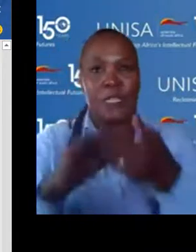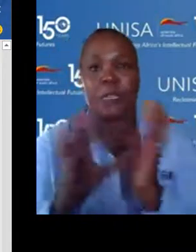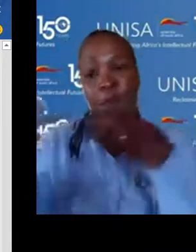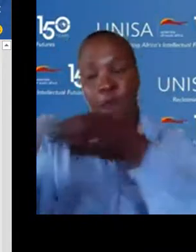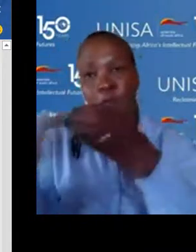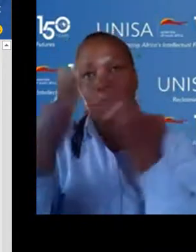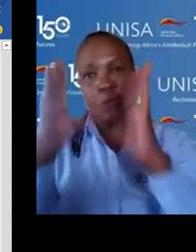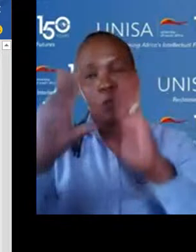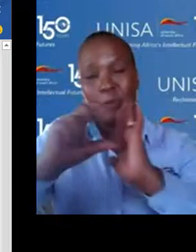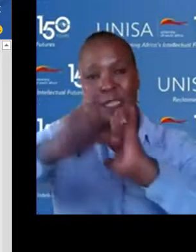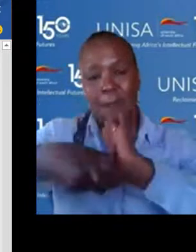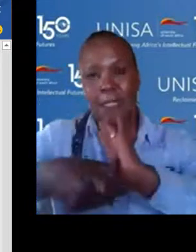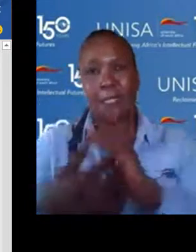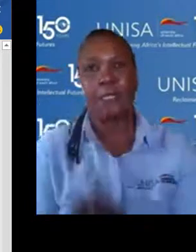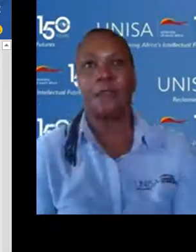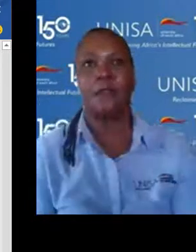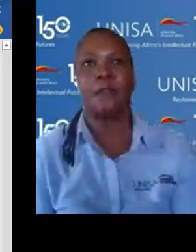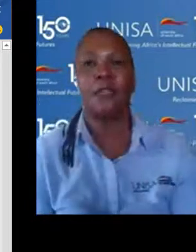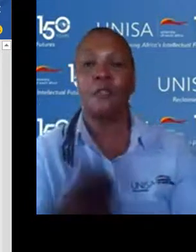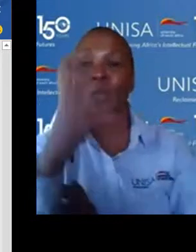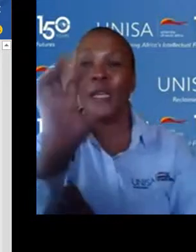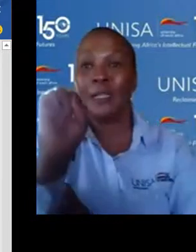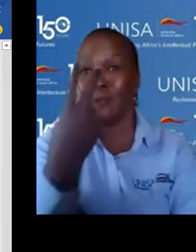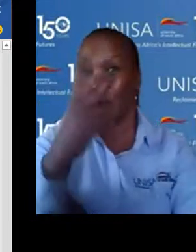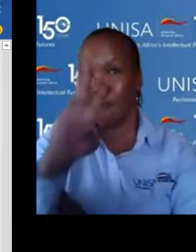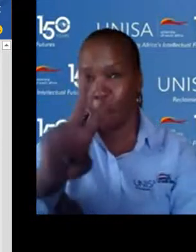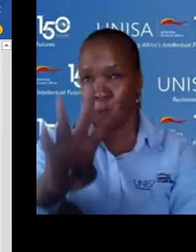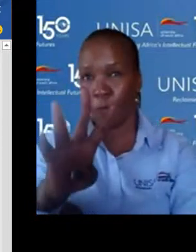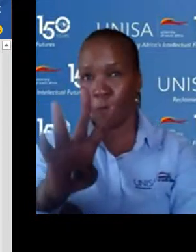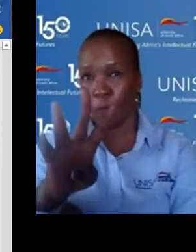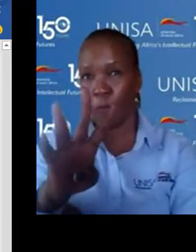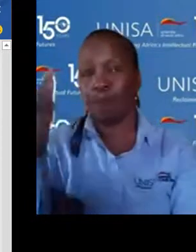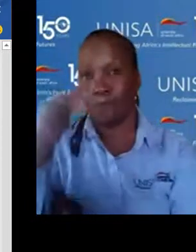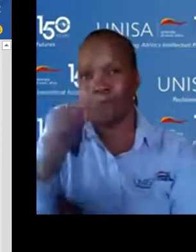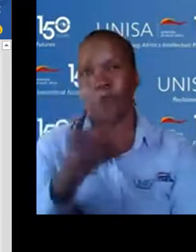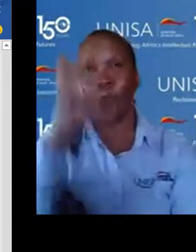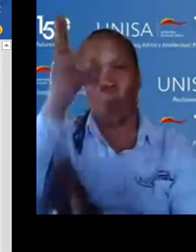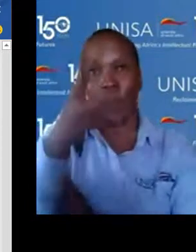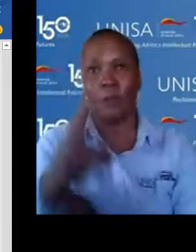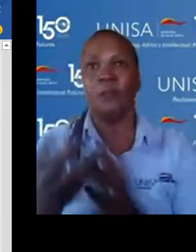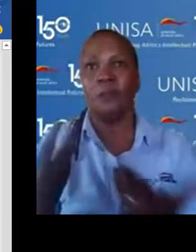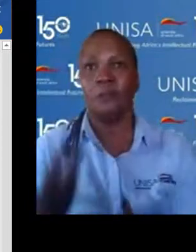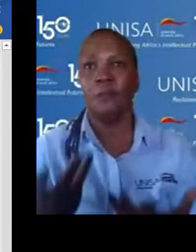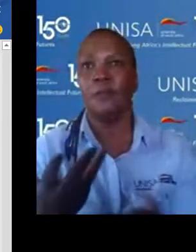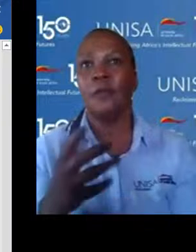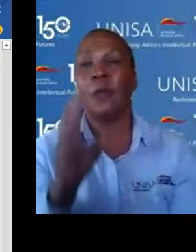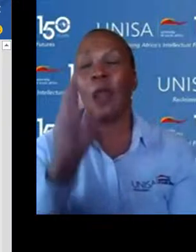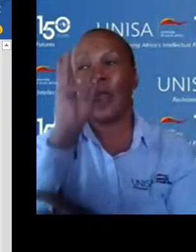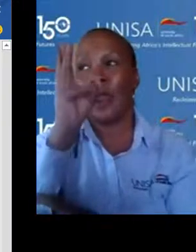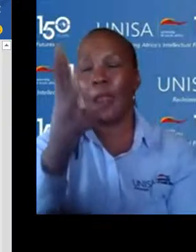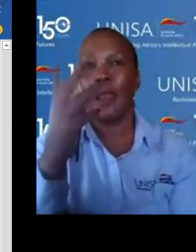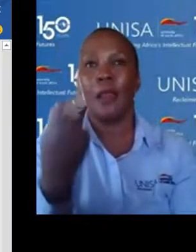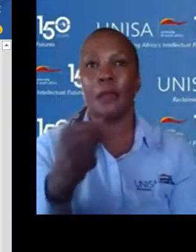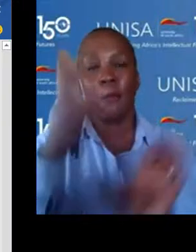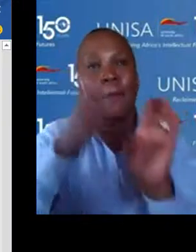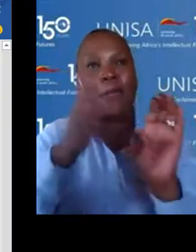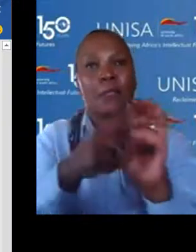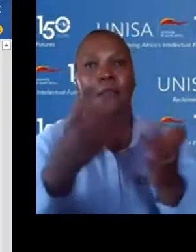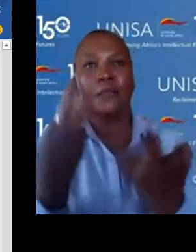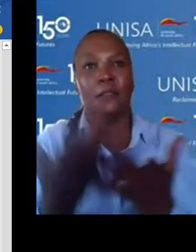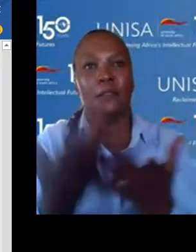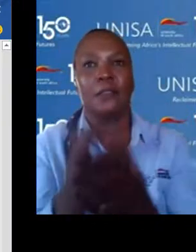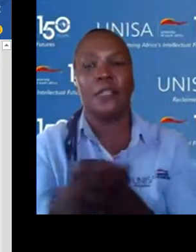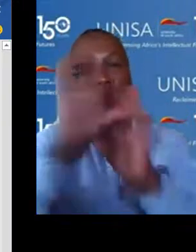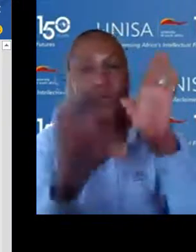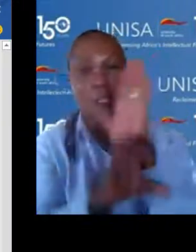Disabilities. In 2024, we will be able to participate in Constitutional